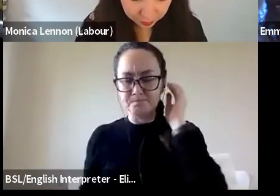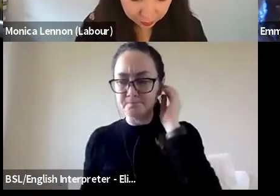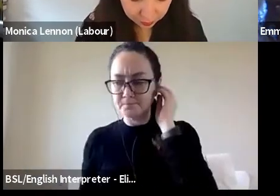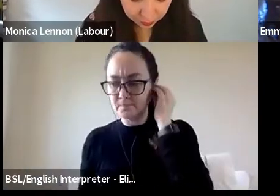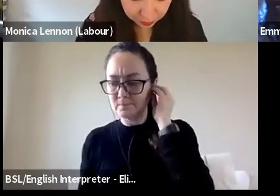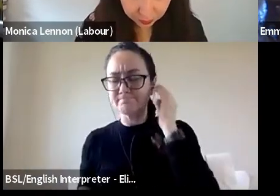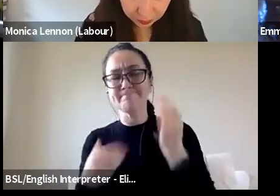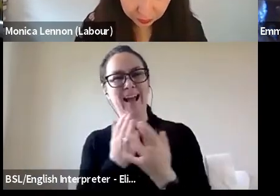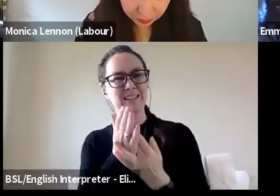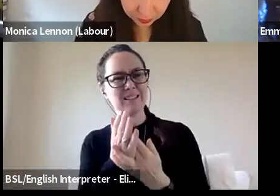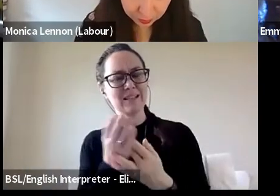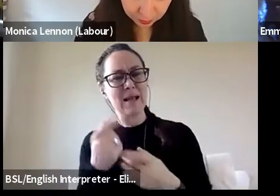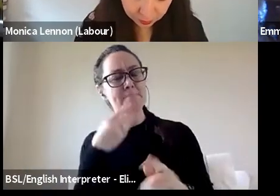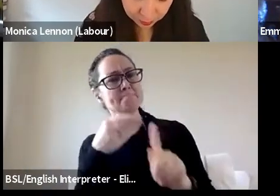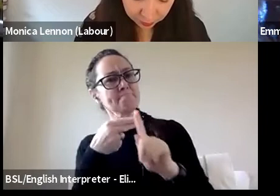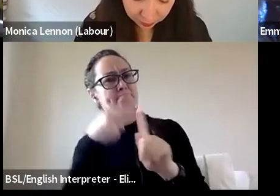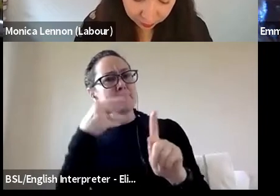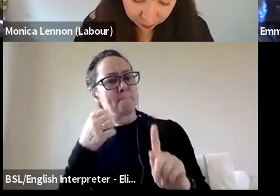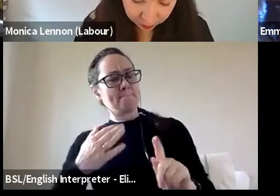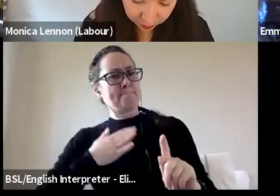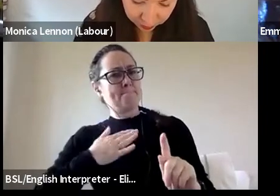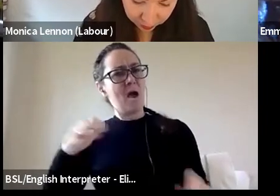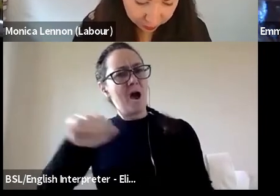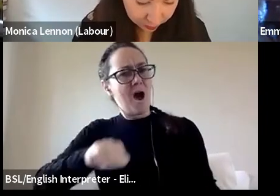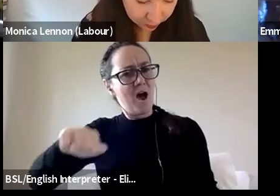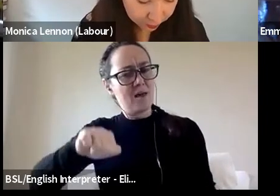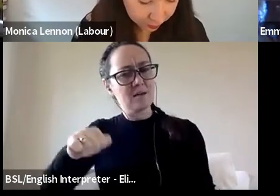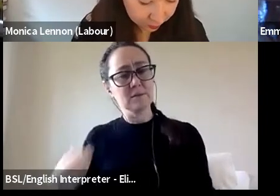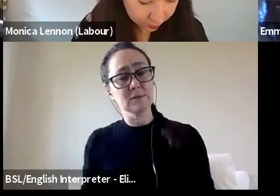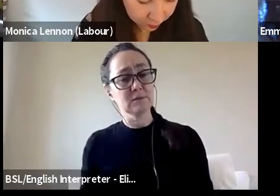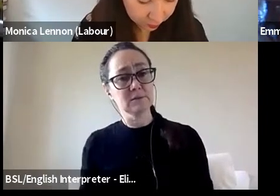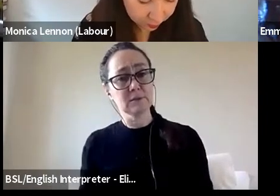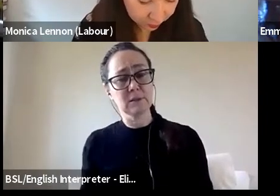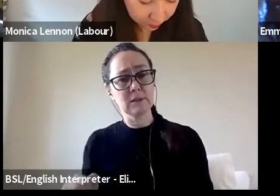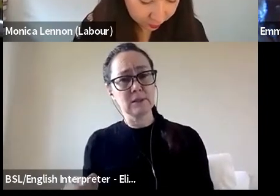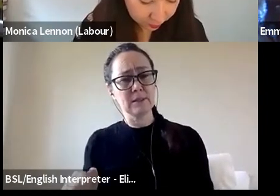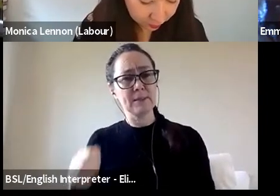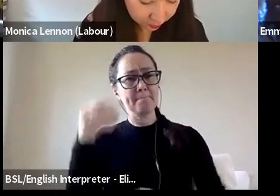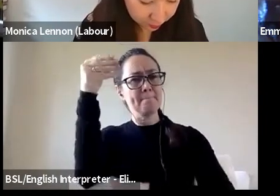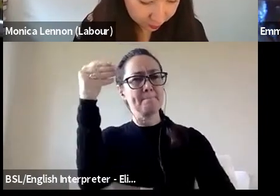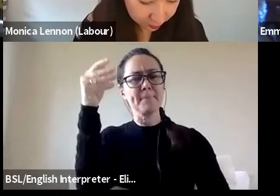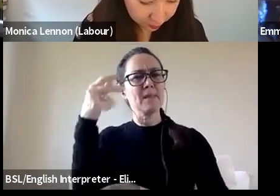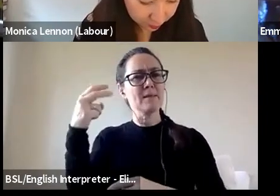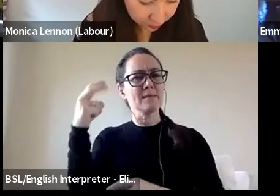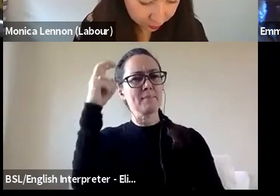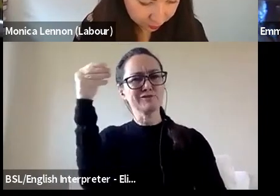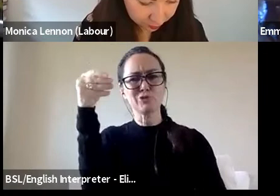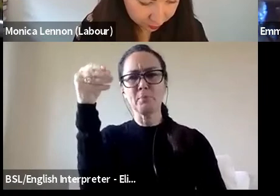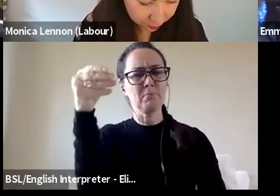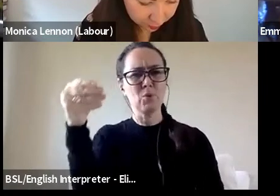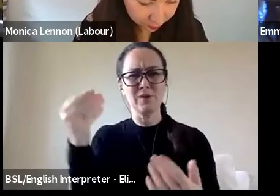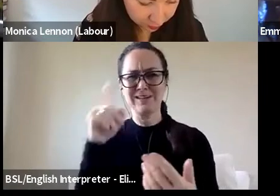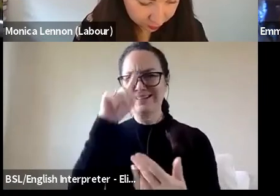what I've noticed particularly in my own local area is how inaccessible some bus stops are, and the lack